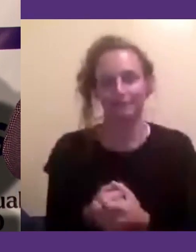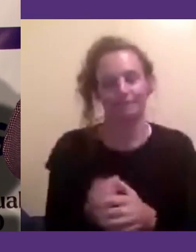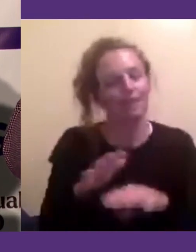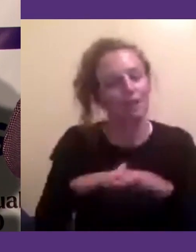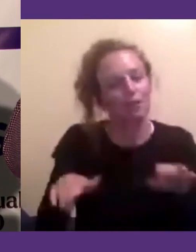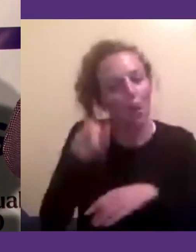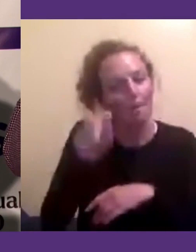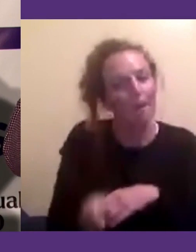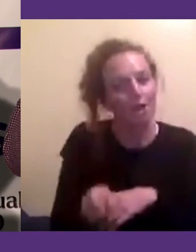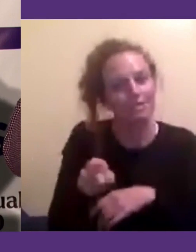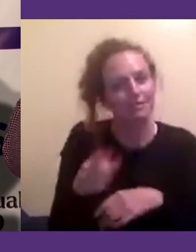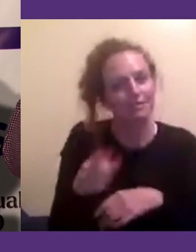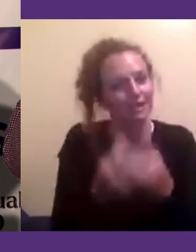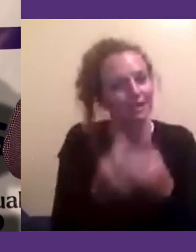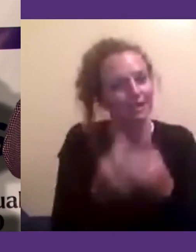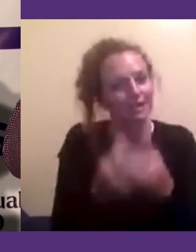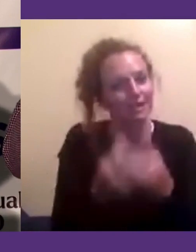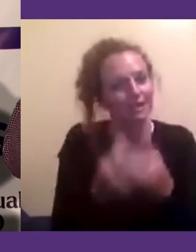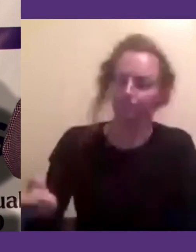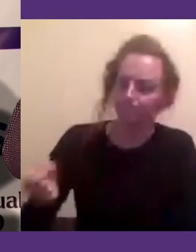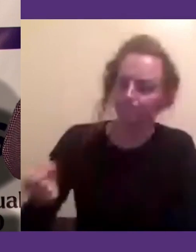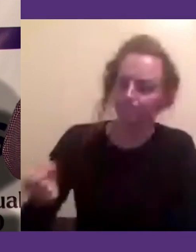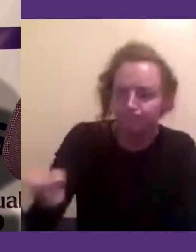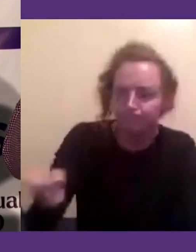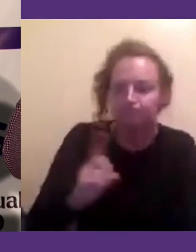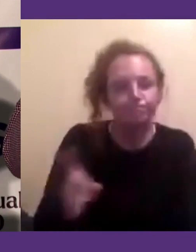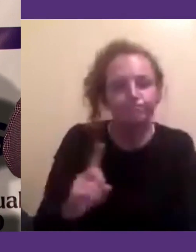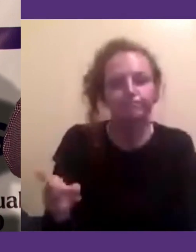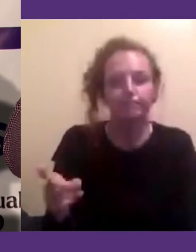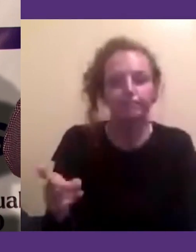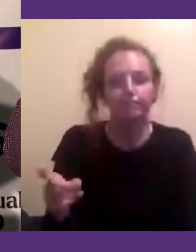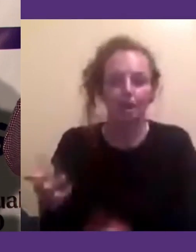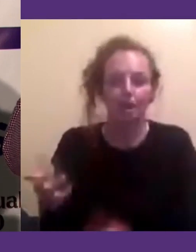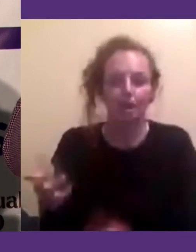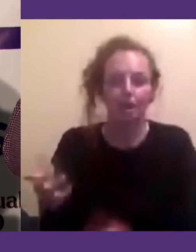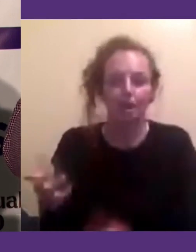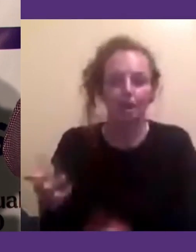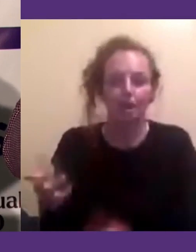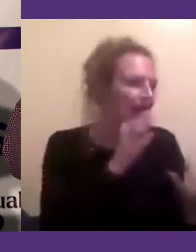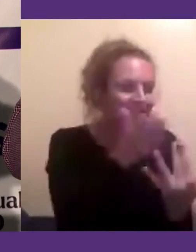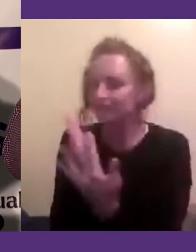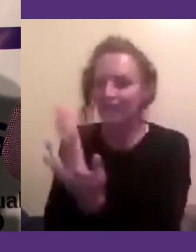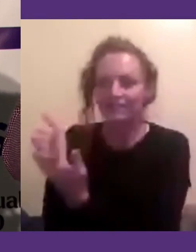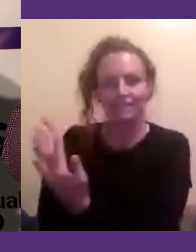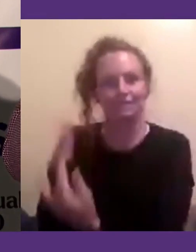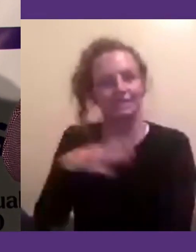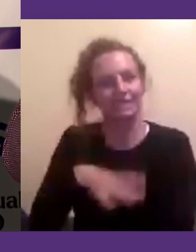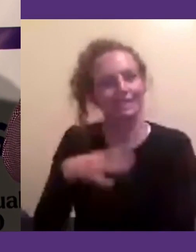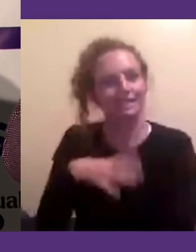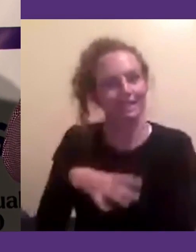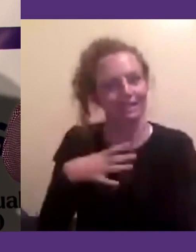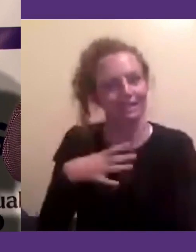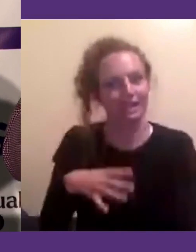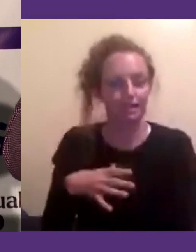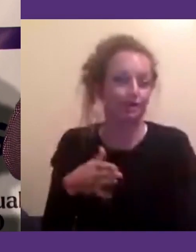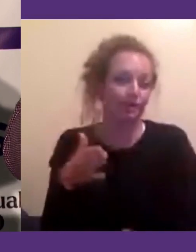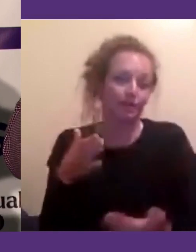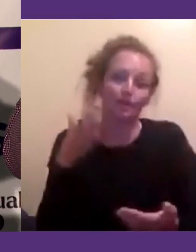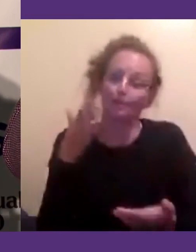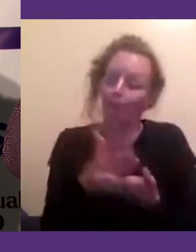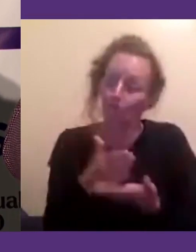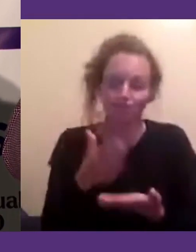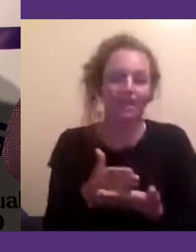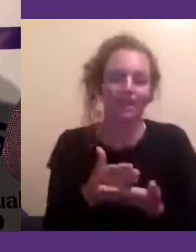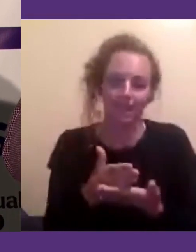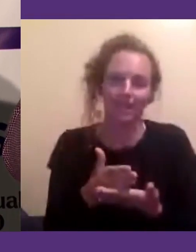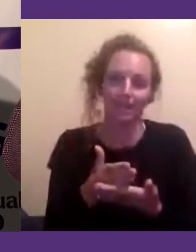got accessible entrance into your hotel. You know, like, it's far, far more nuanced than that in terms of the life